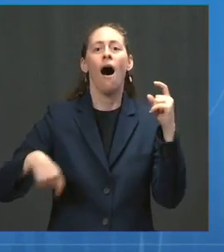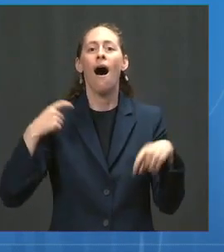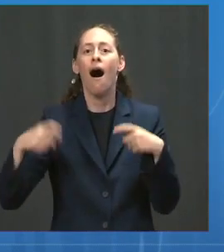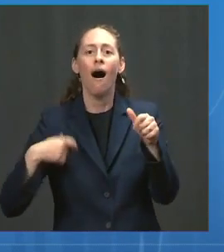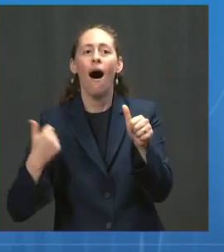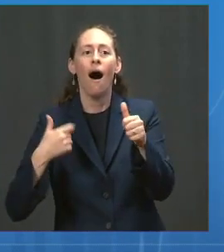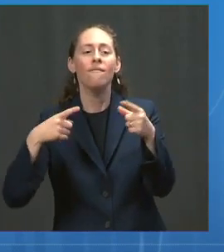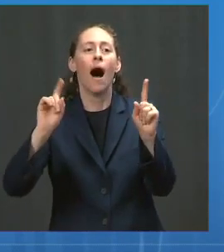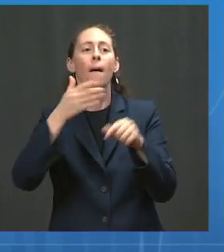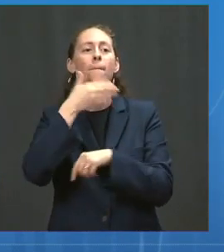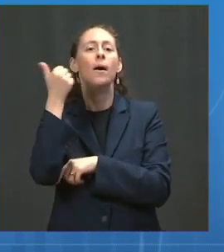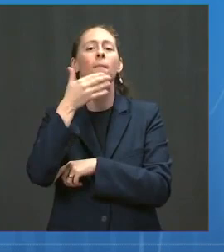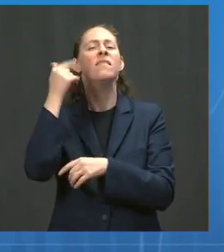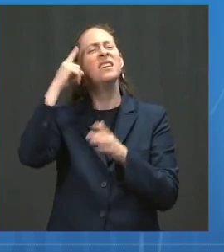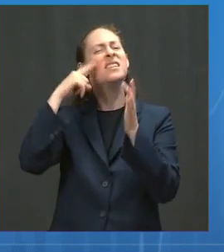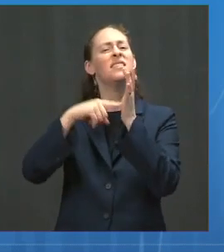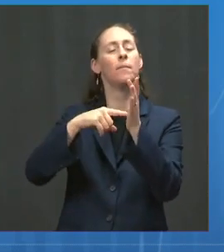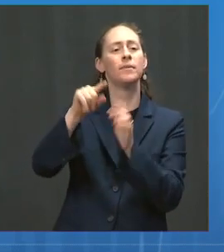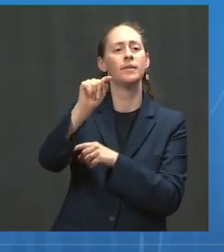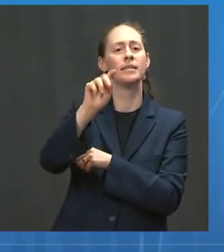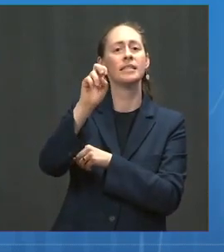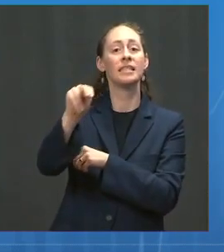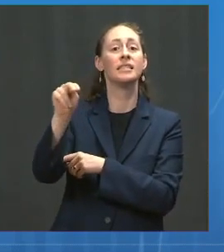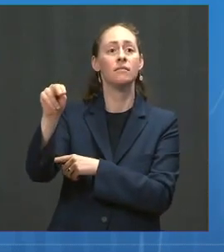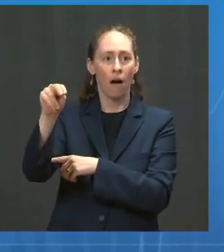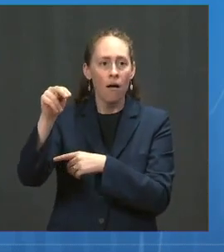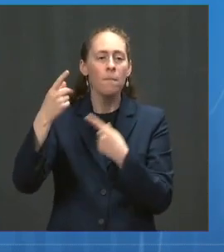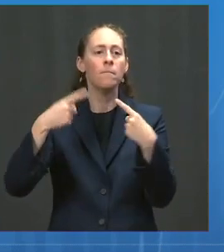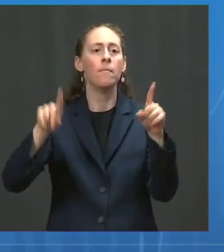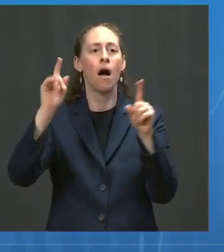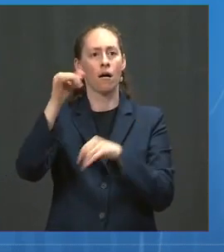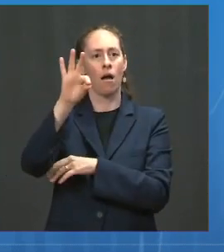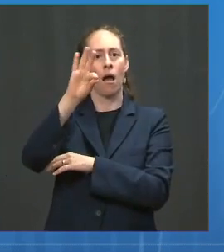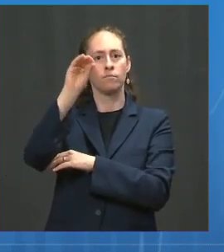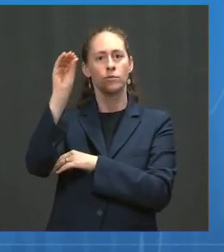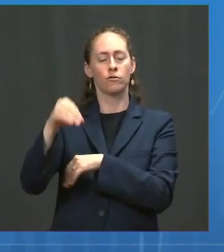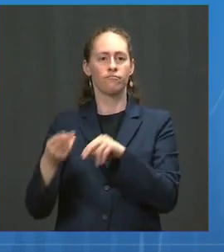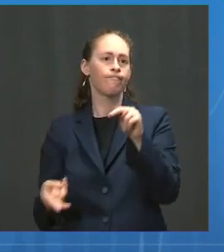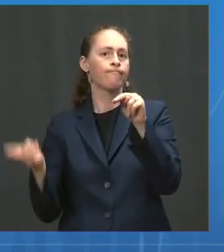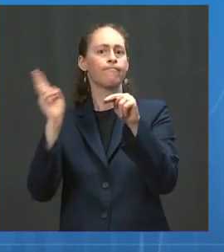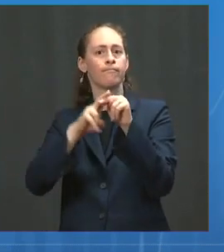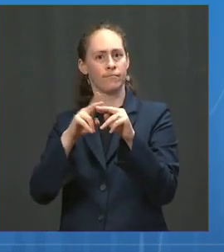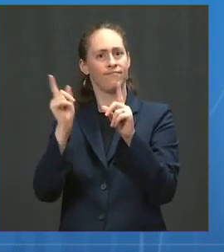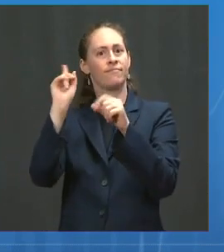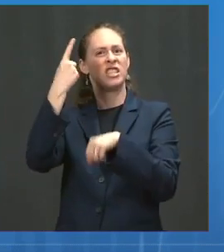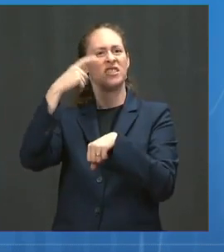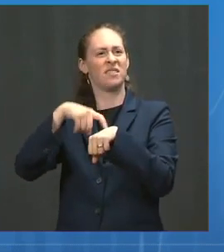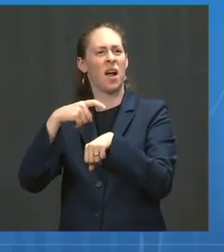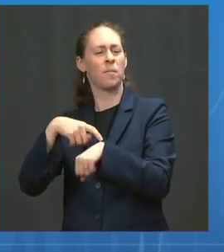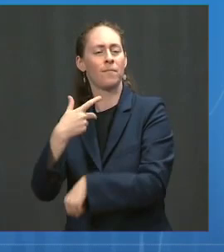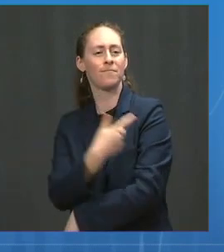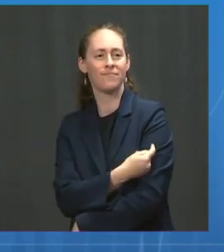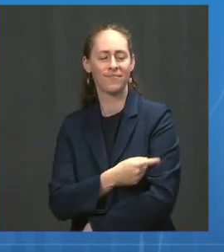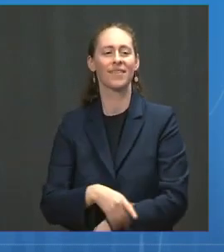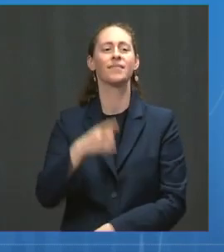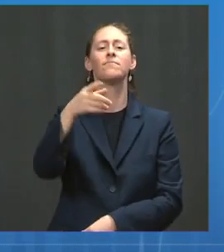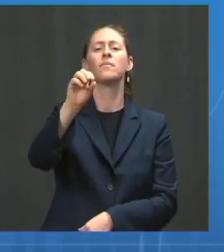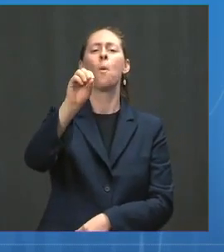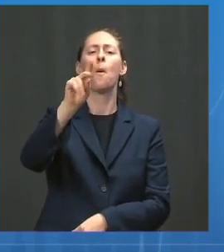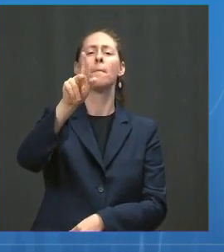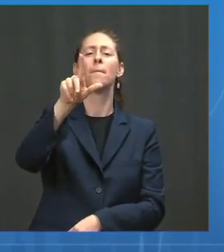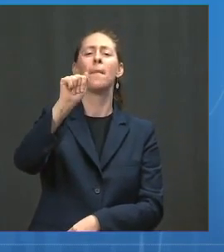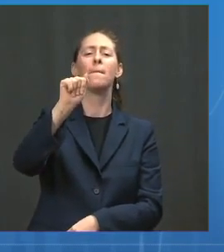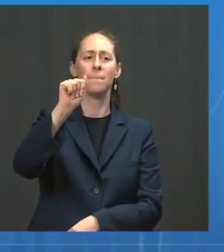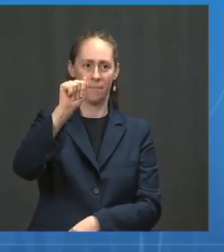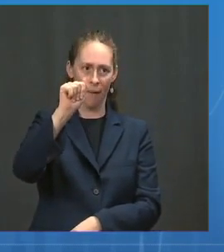seen a 90% increase in first shots over the past 2 weeks. Oklahoma, an 82% increase, and